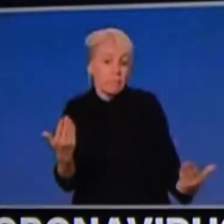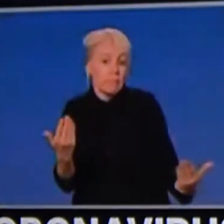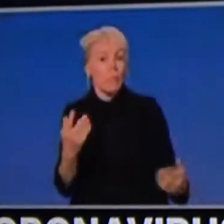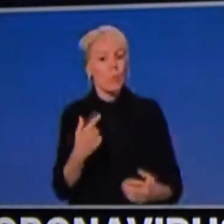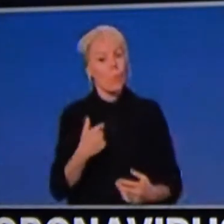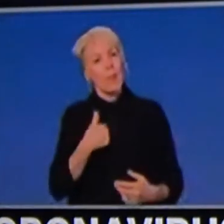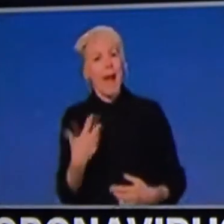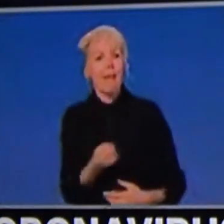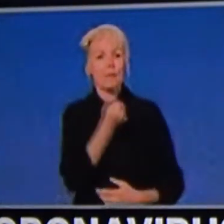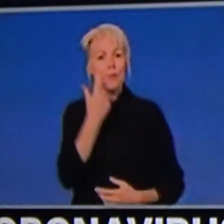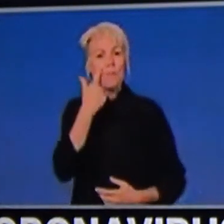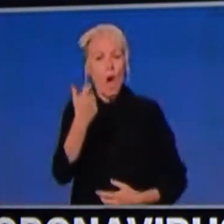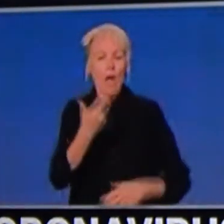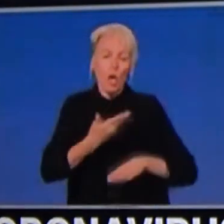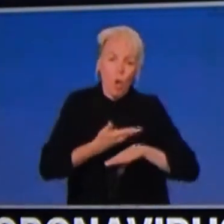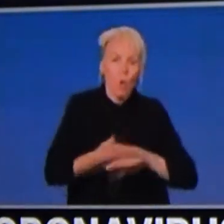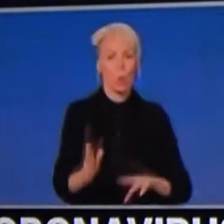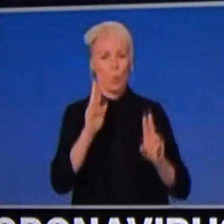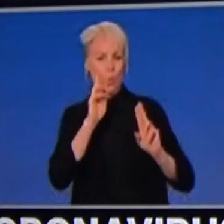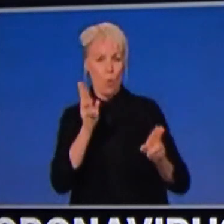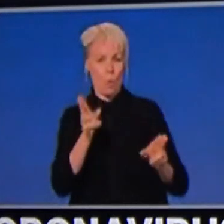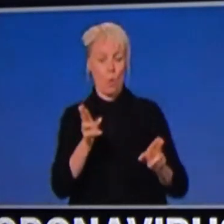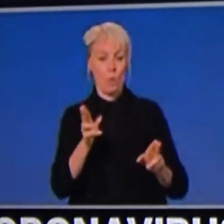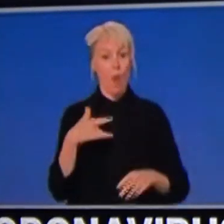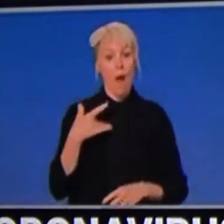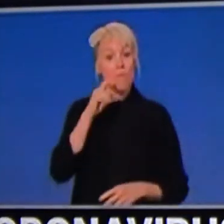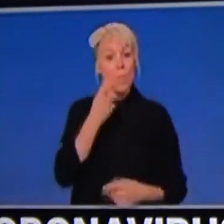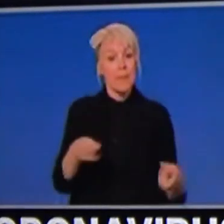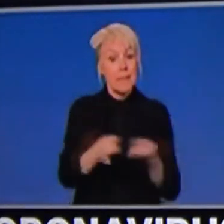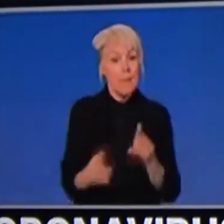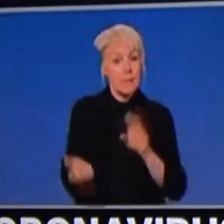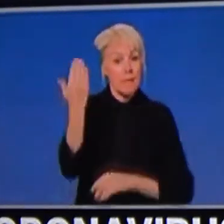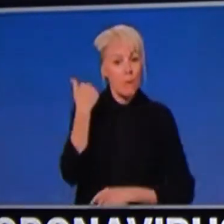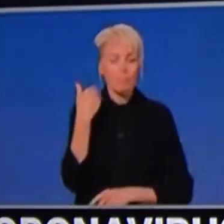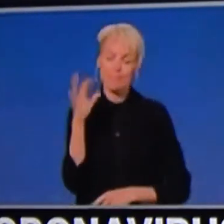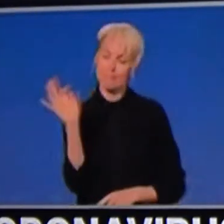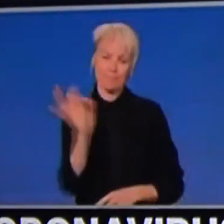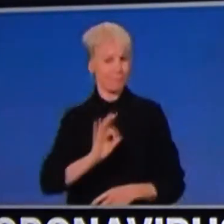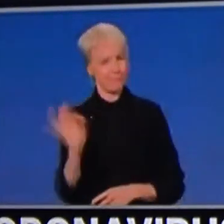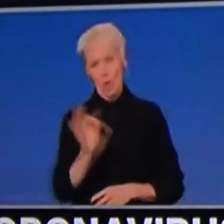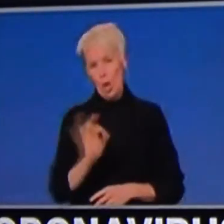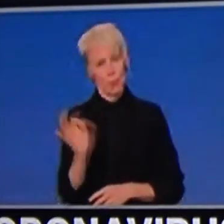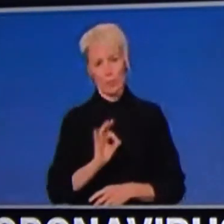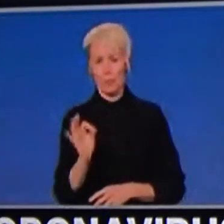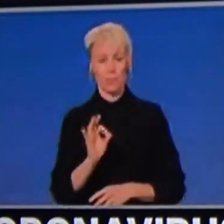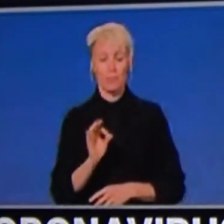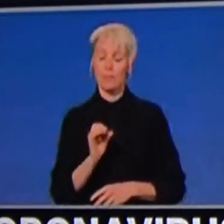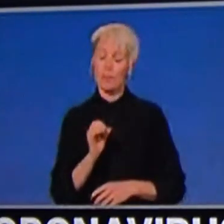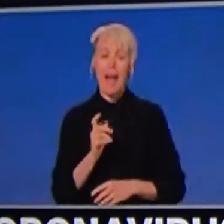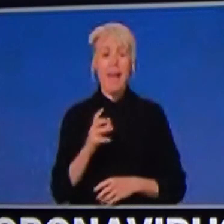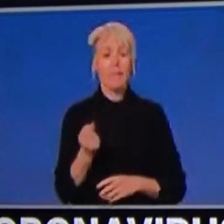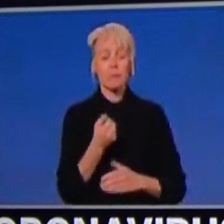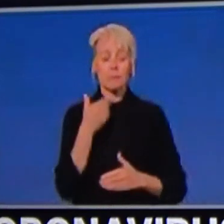to this. It won't be like it was before, but our experience over the next few months will be very much that iterative, step by